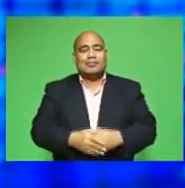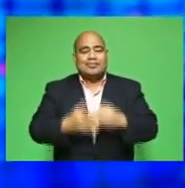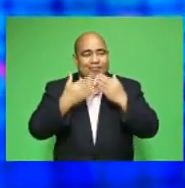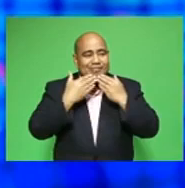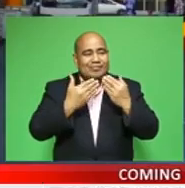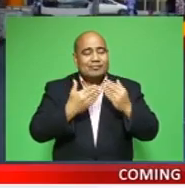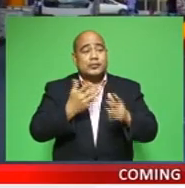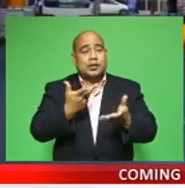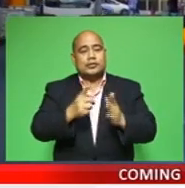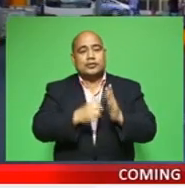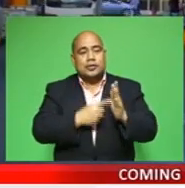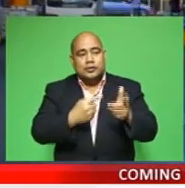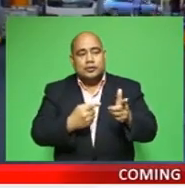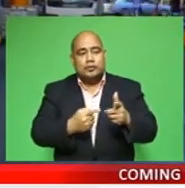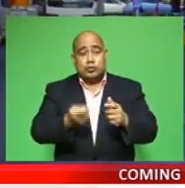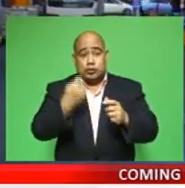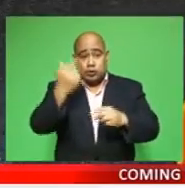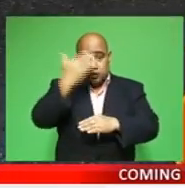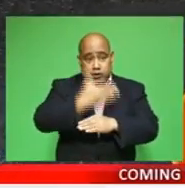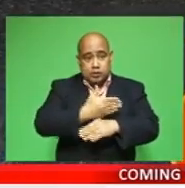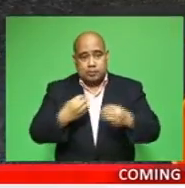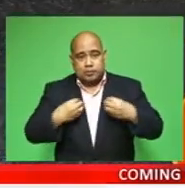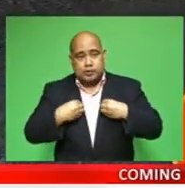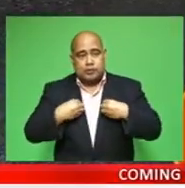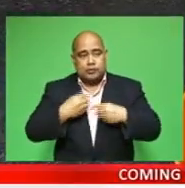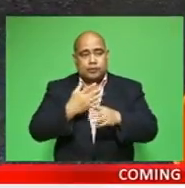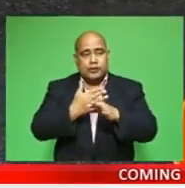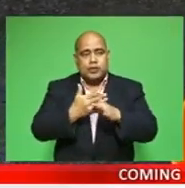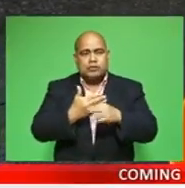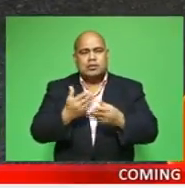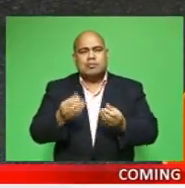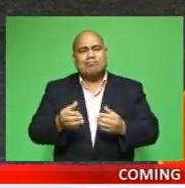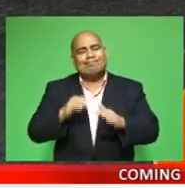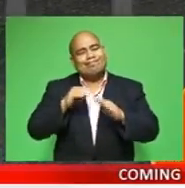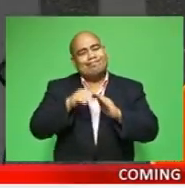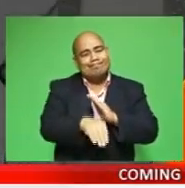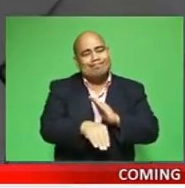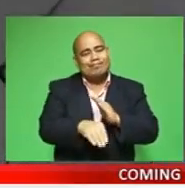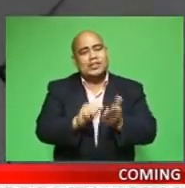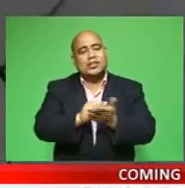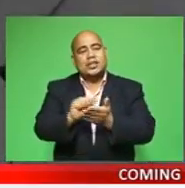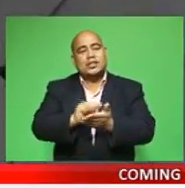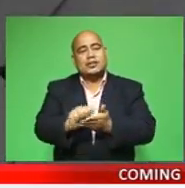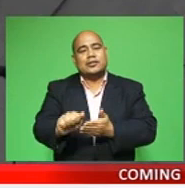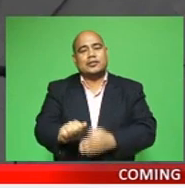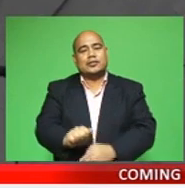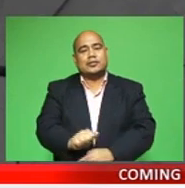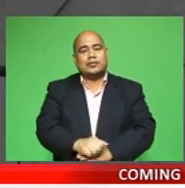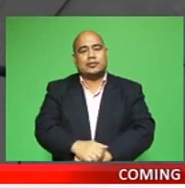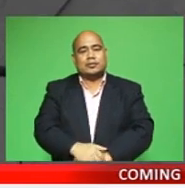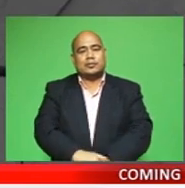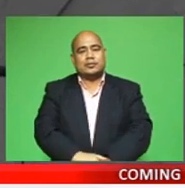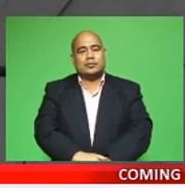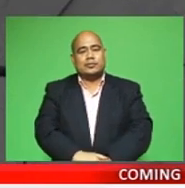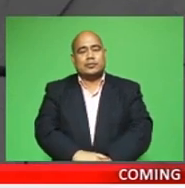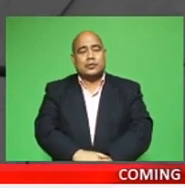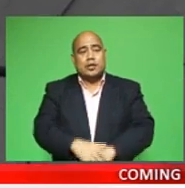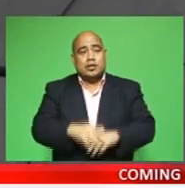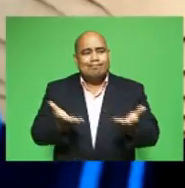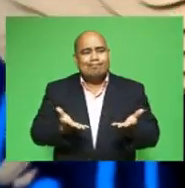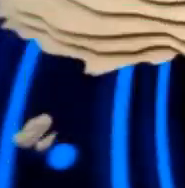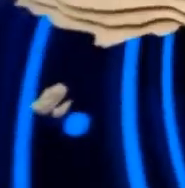business tonight, fish business suffering drop in sales. And where's the Australian economy heading